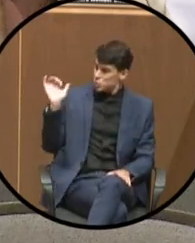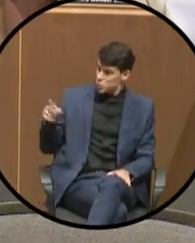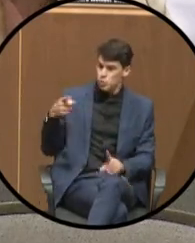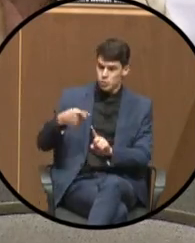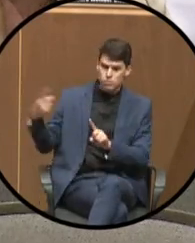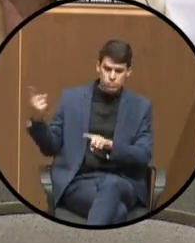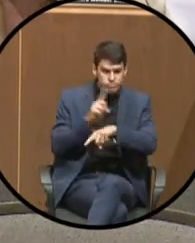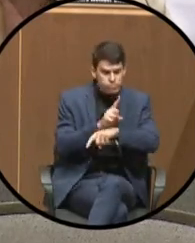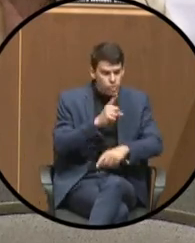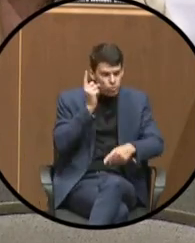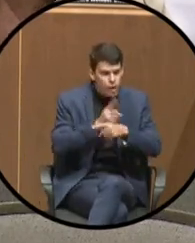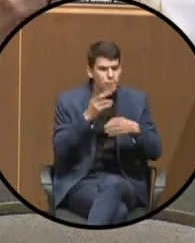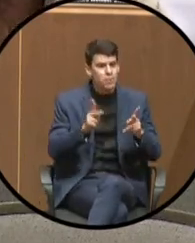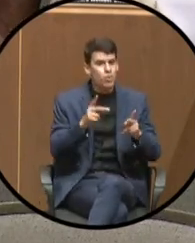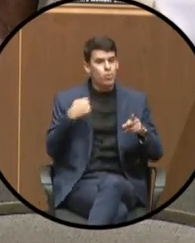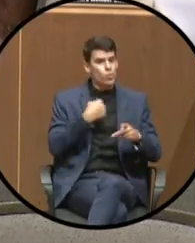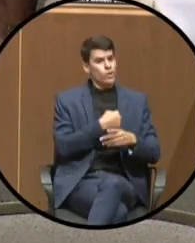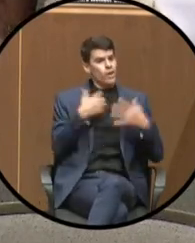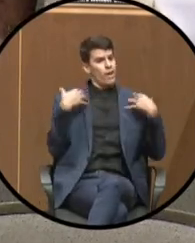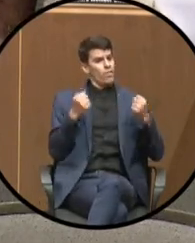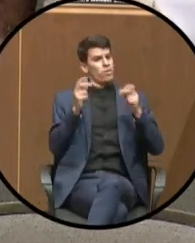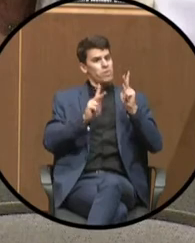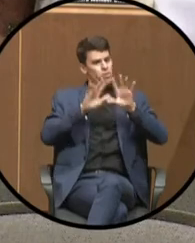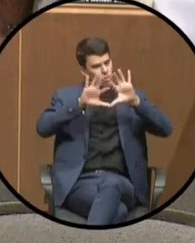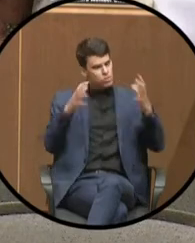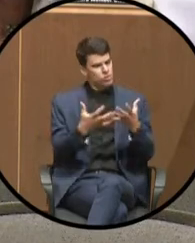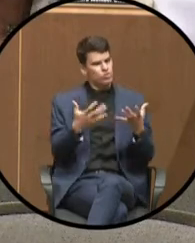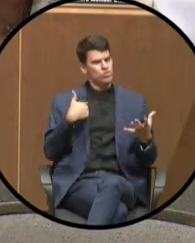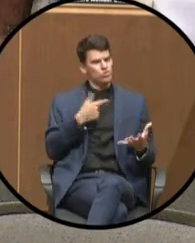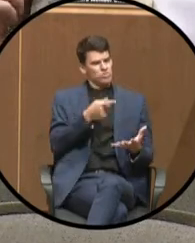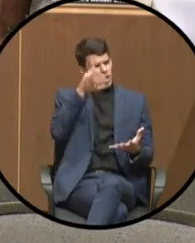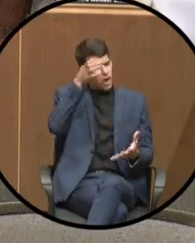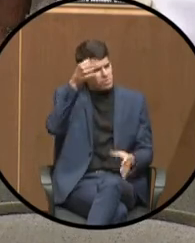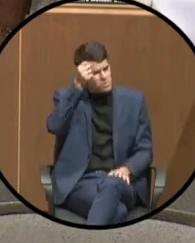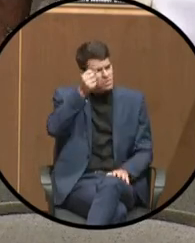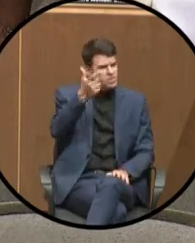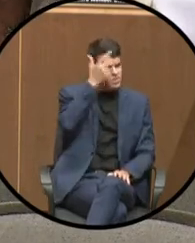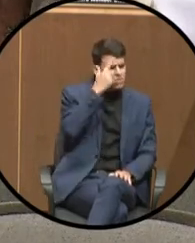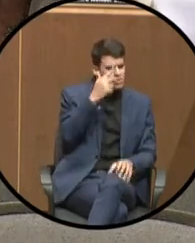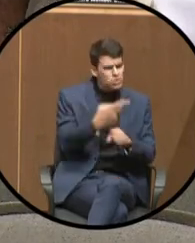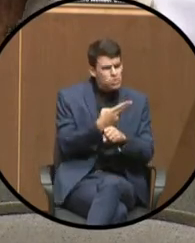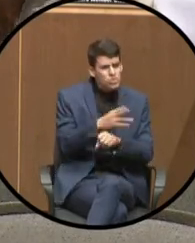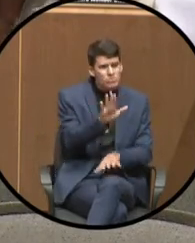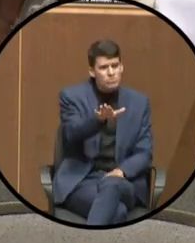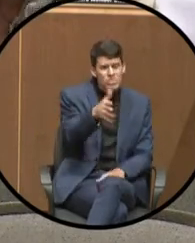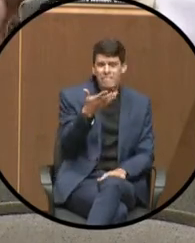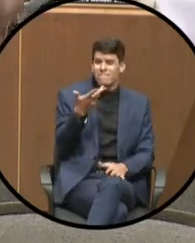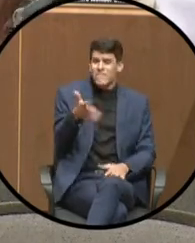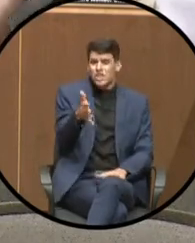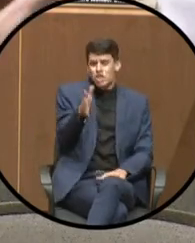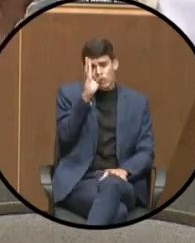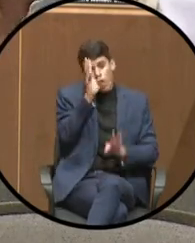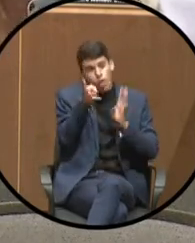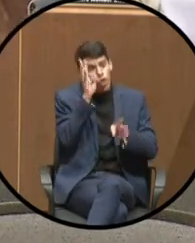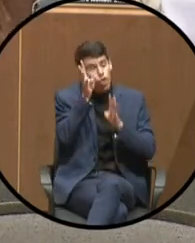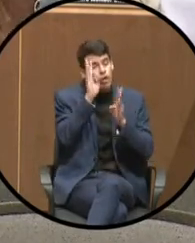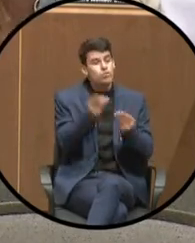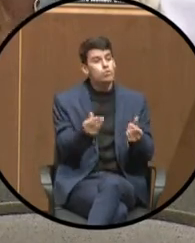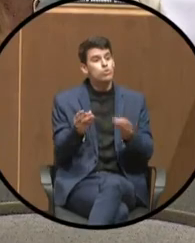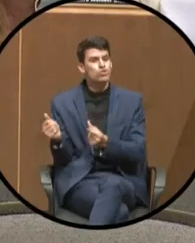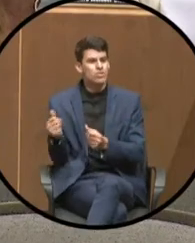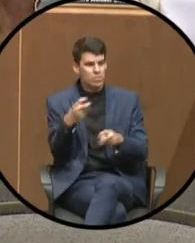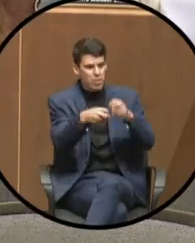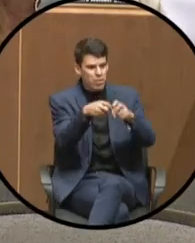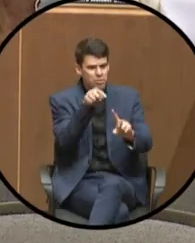as the healthy people that as a whole we generally are. Reground us in common sense and logic. Please stop creating solutions for problems that don't